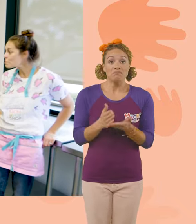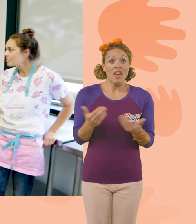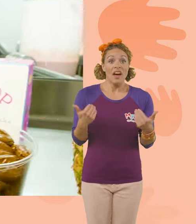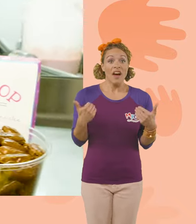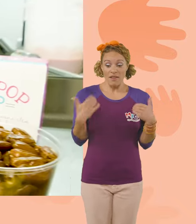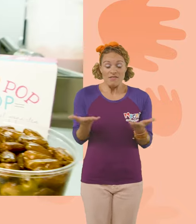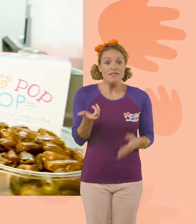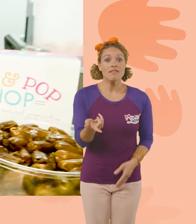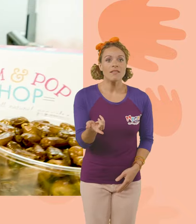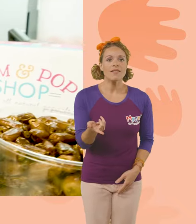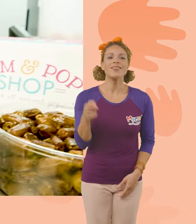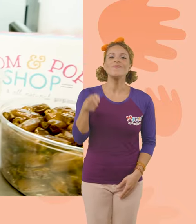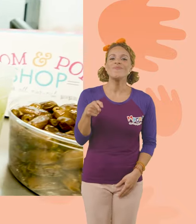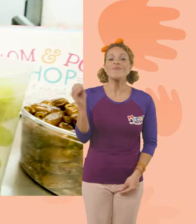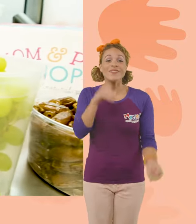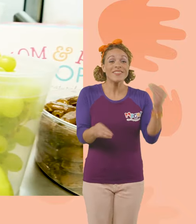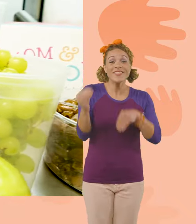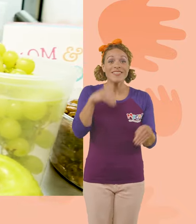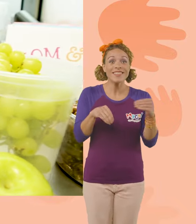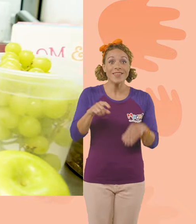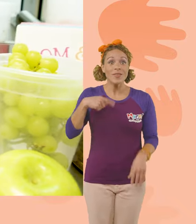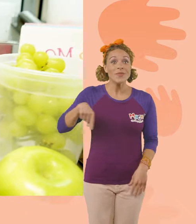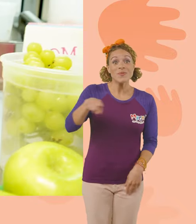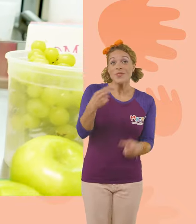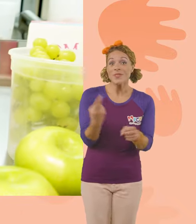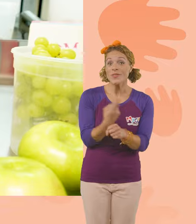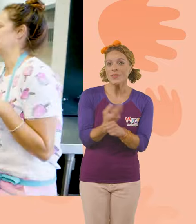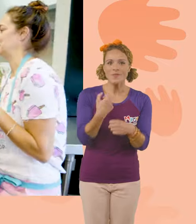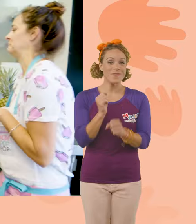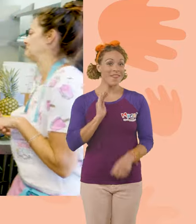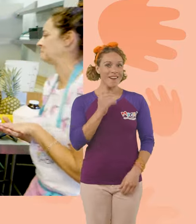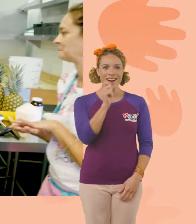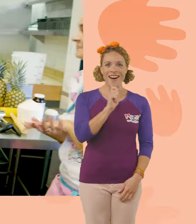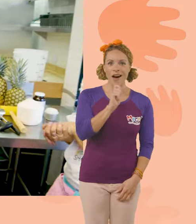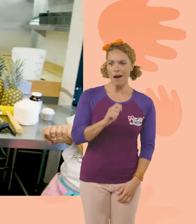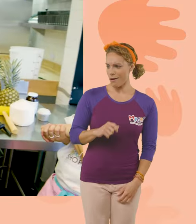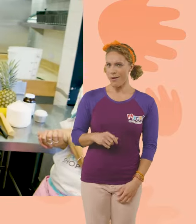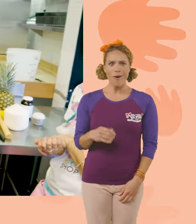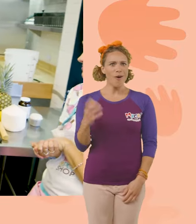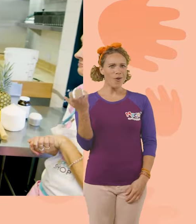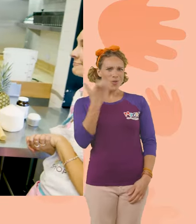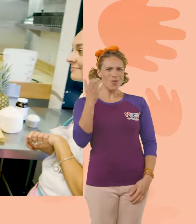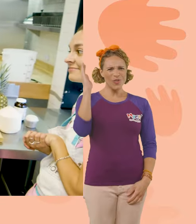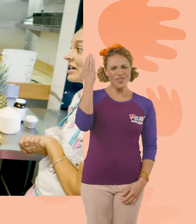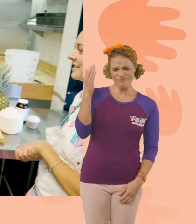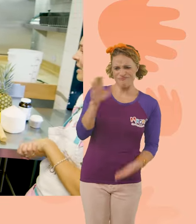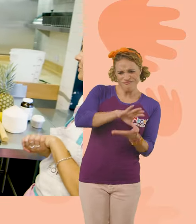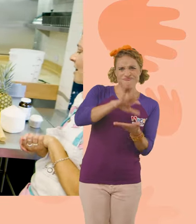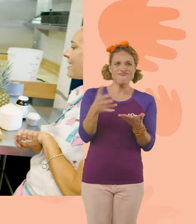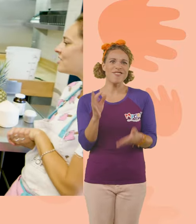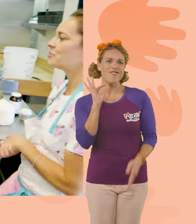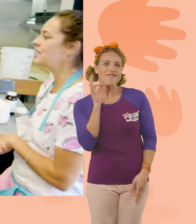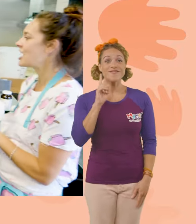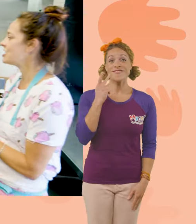what do we have here? So these are all the ingredients we use to make our popsicles. Ooh, it looks like a bunch of fruit and vegetables.